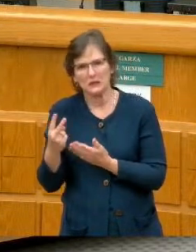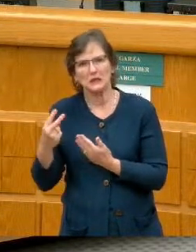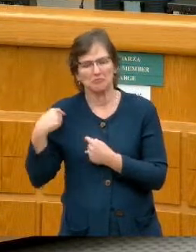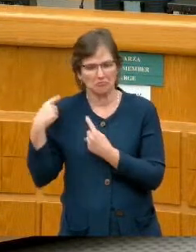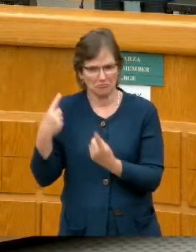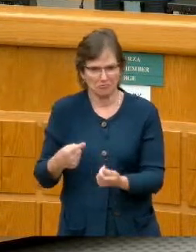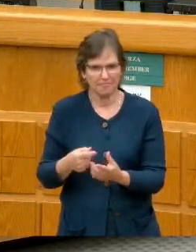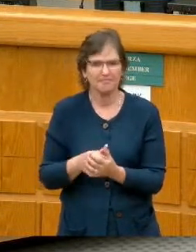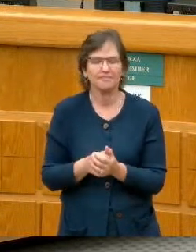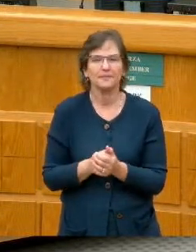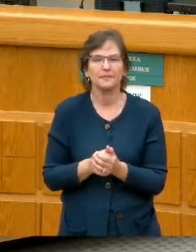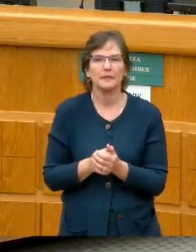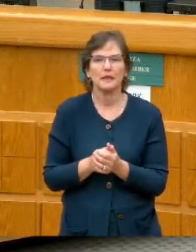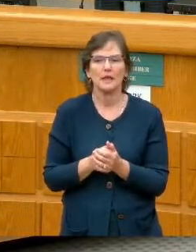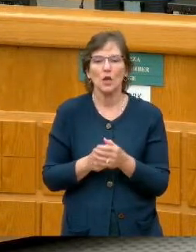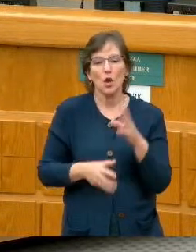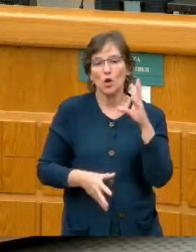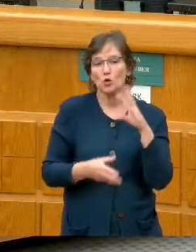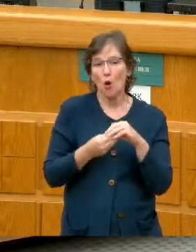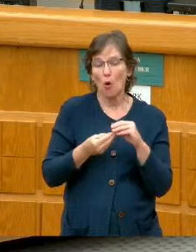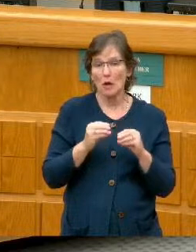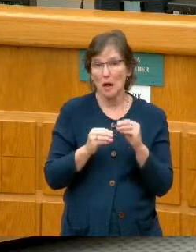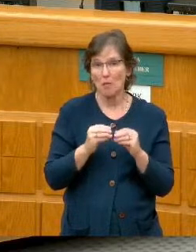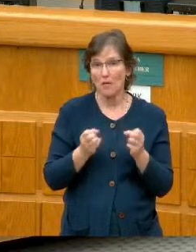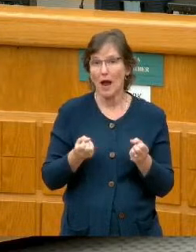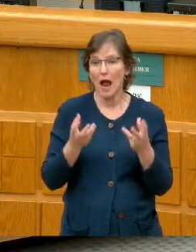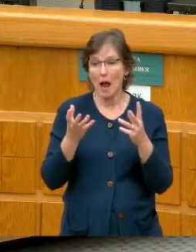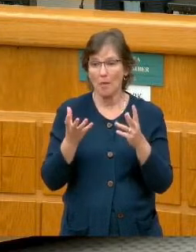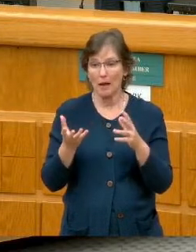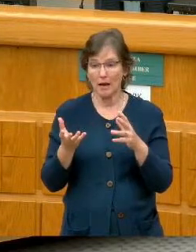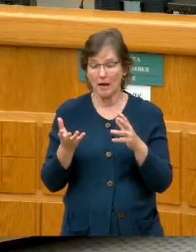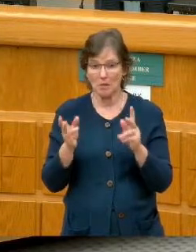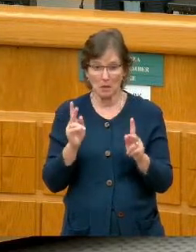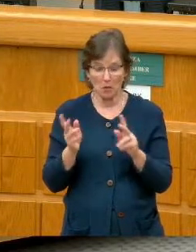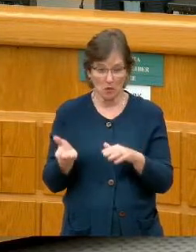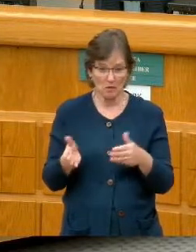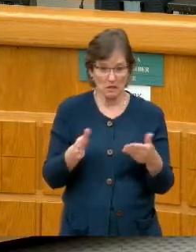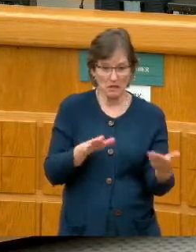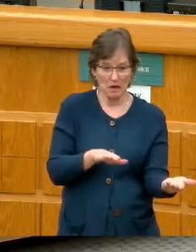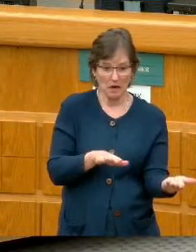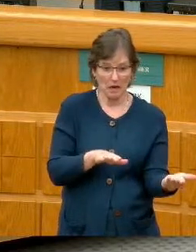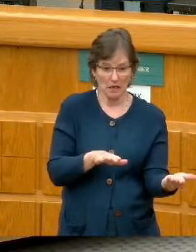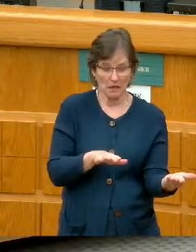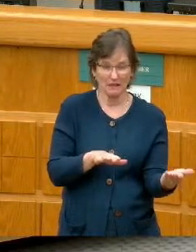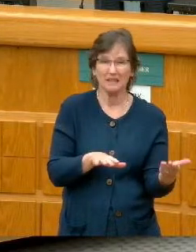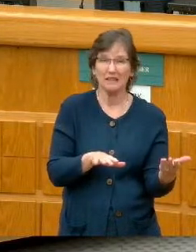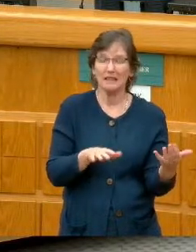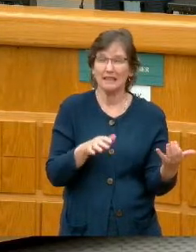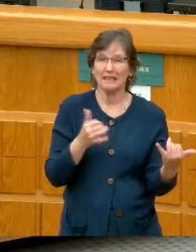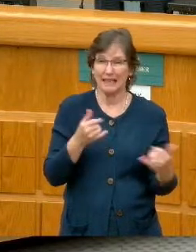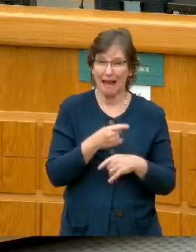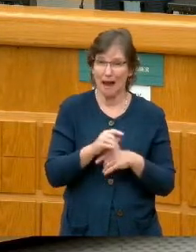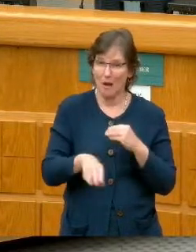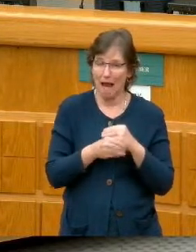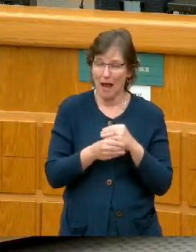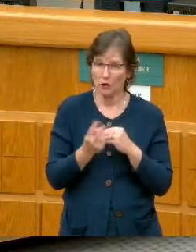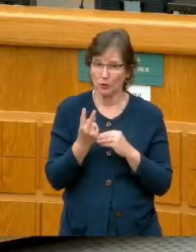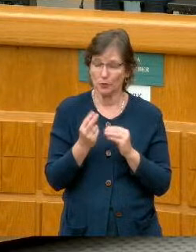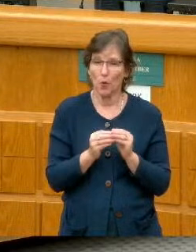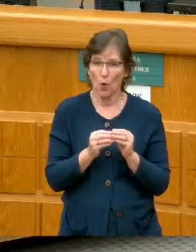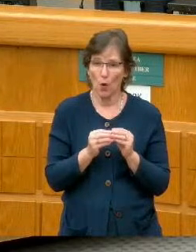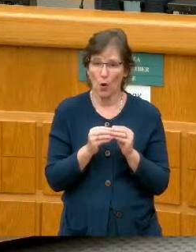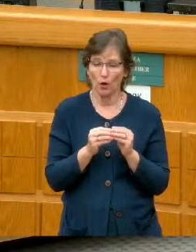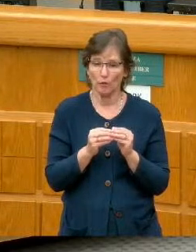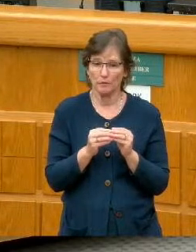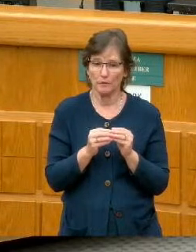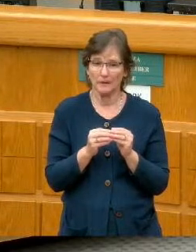Looking at our cumulative number of fatalities over the whole pandemic, again, we had 2 new fatalities today. That brings us